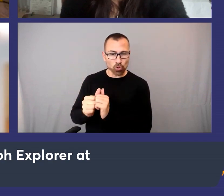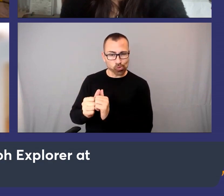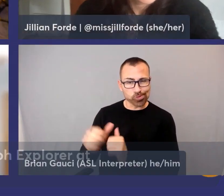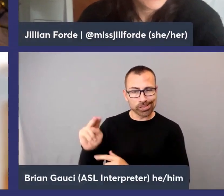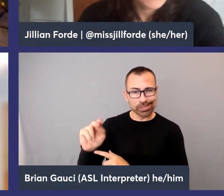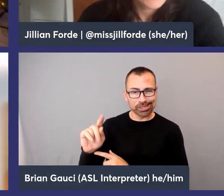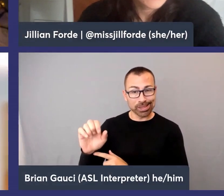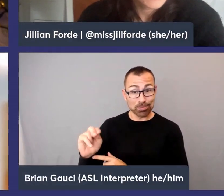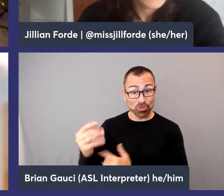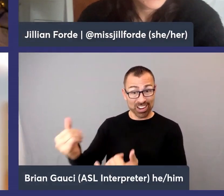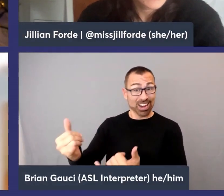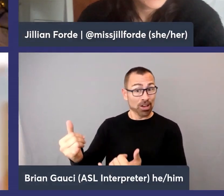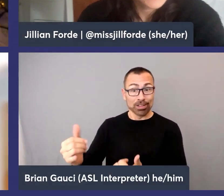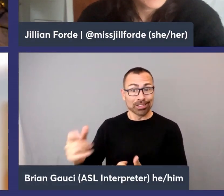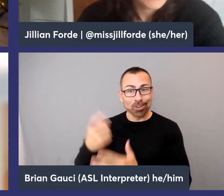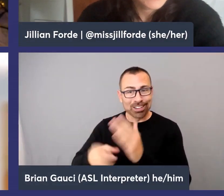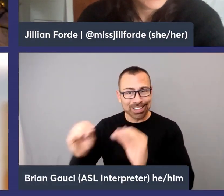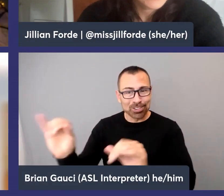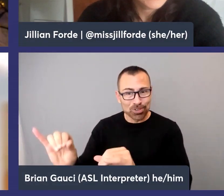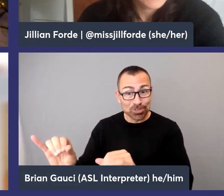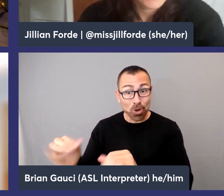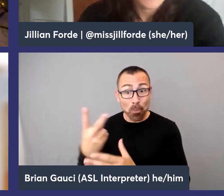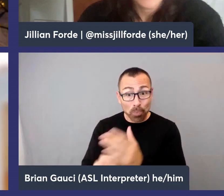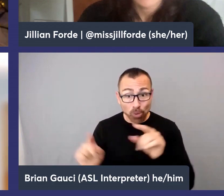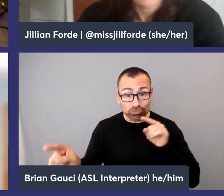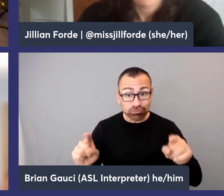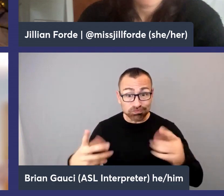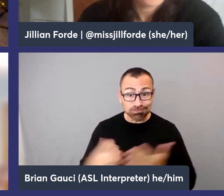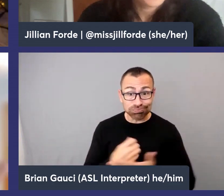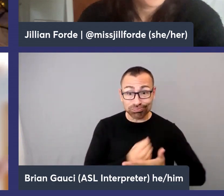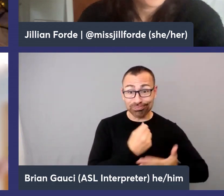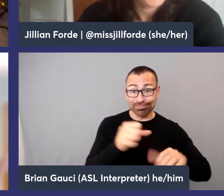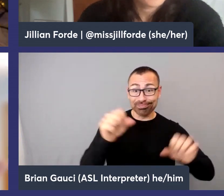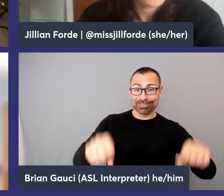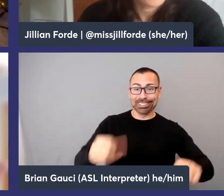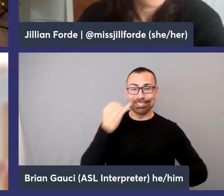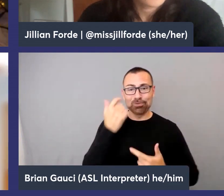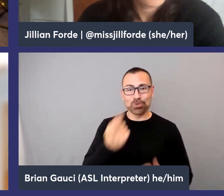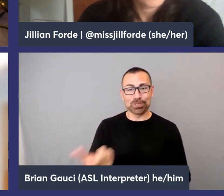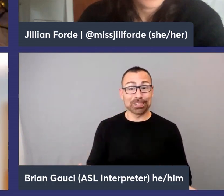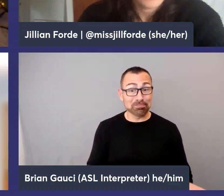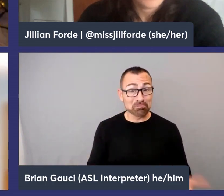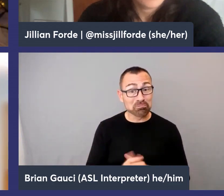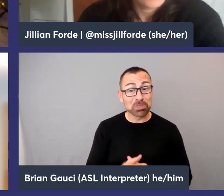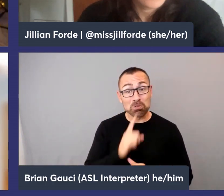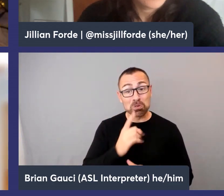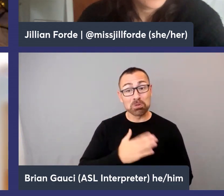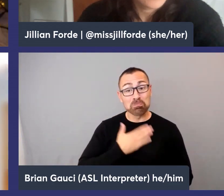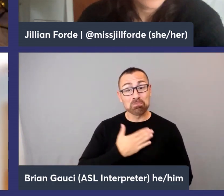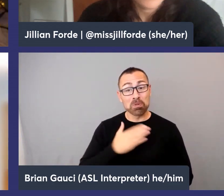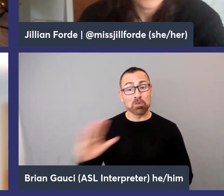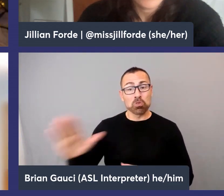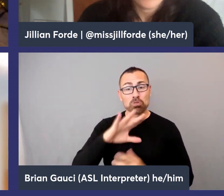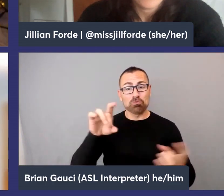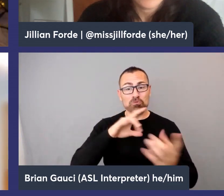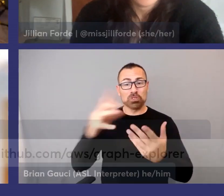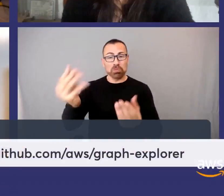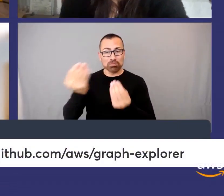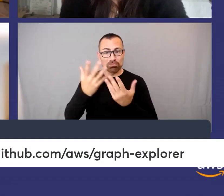for either one of these tools if you're so interested. So really happy to hear your feedback and any,